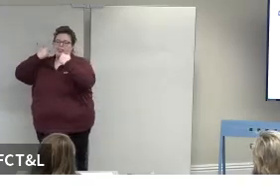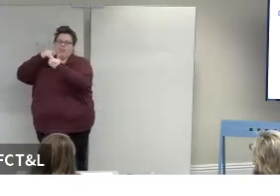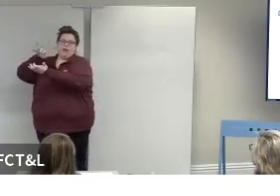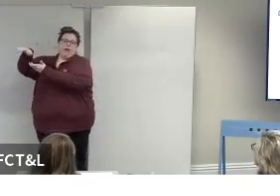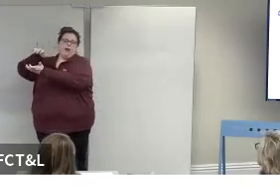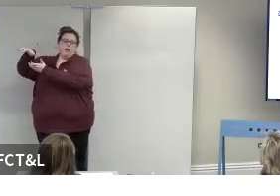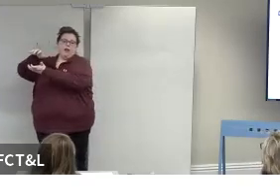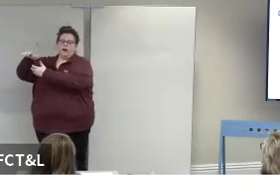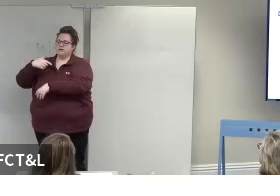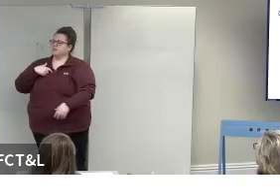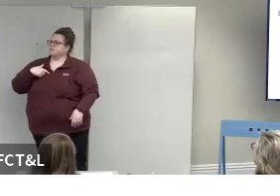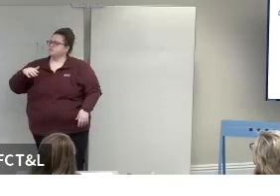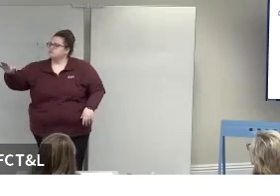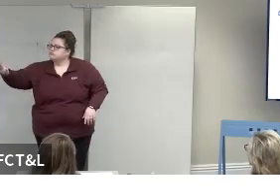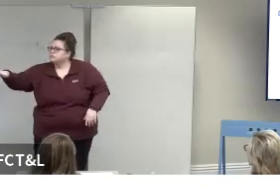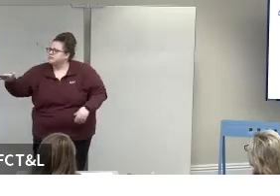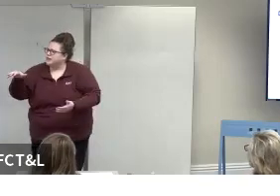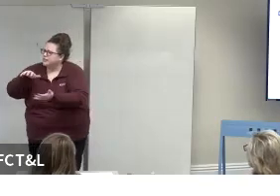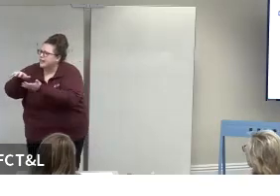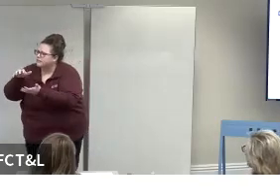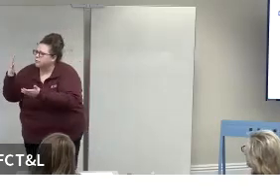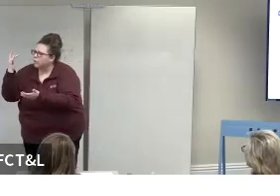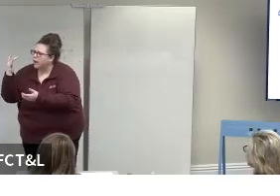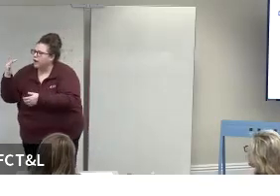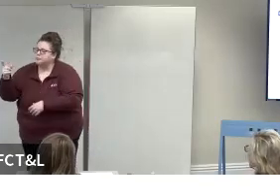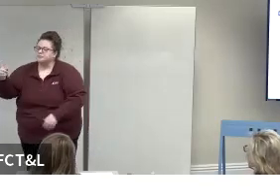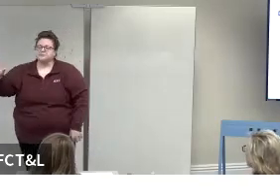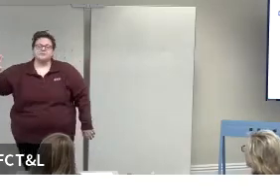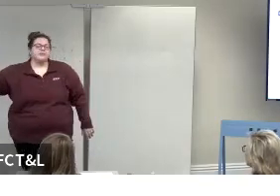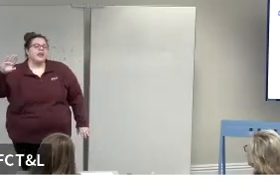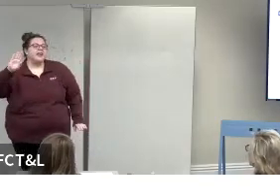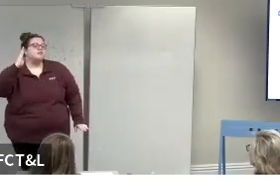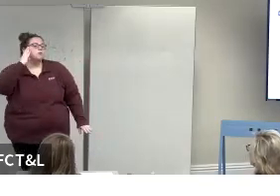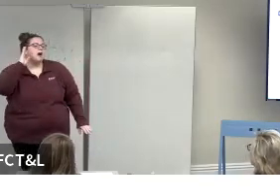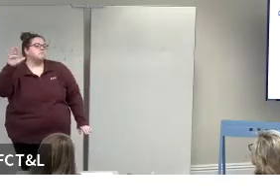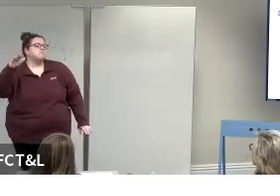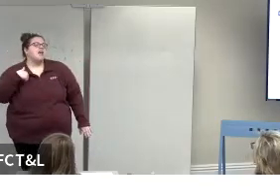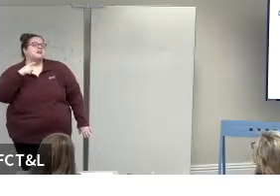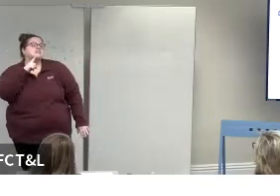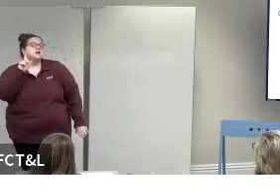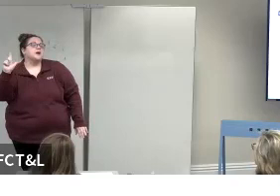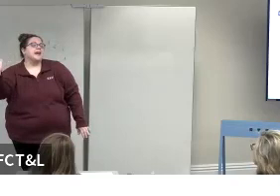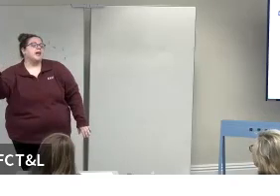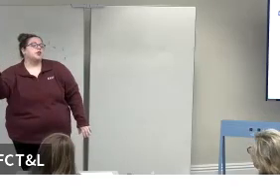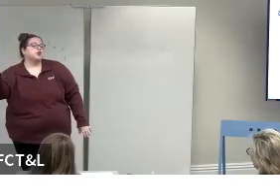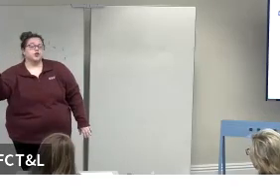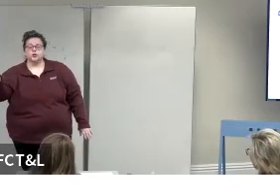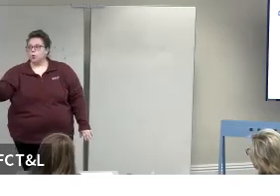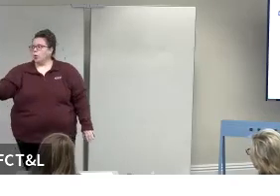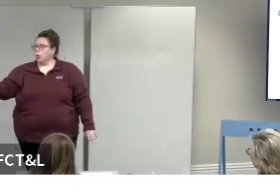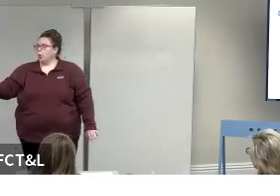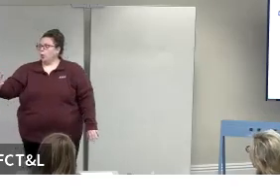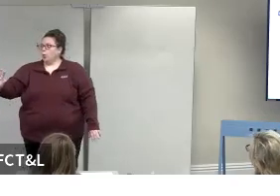see everybody talking and this whole group of people laughing, and I would say, hey, what's going on? And they would say, oh, never mind, I'll tell you